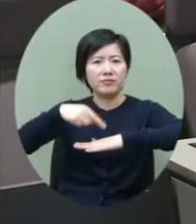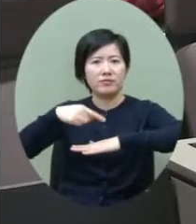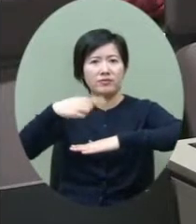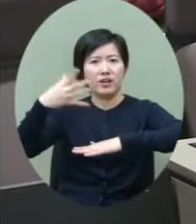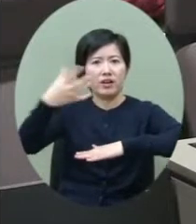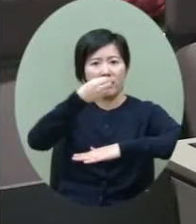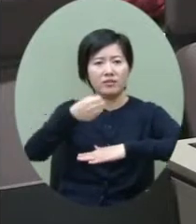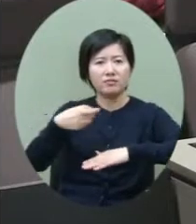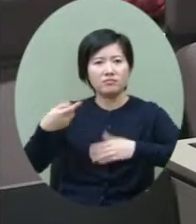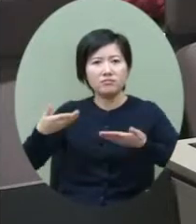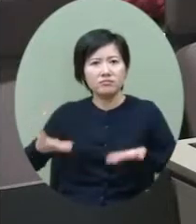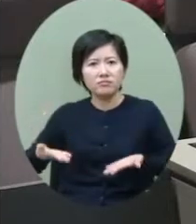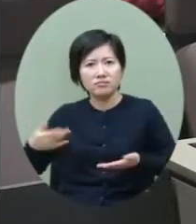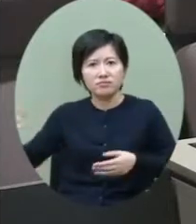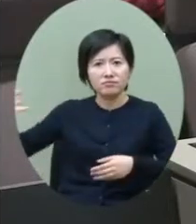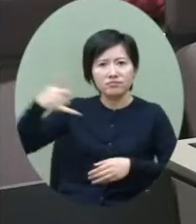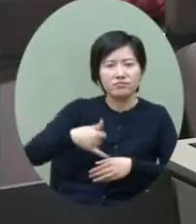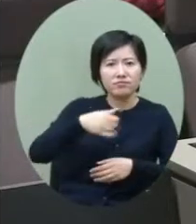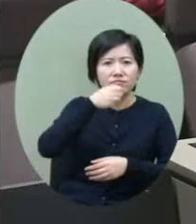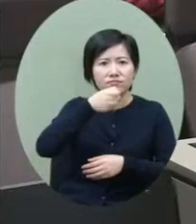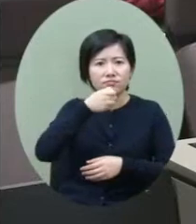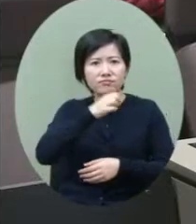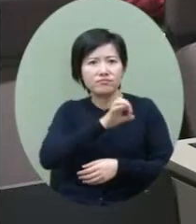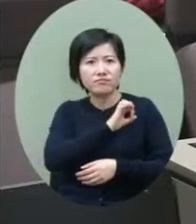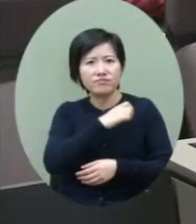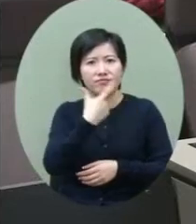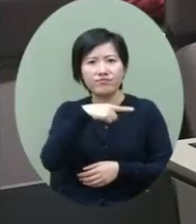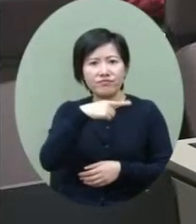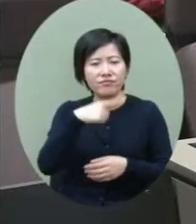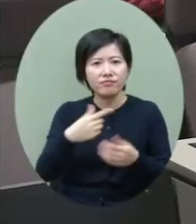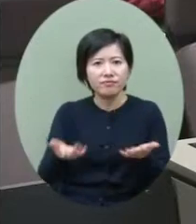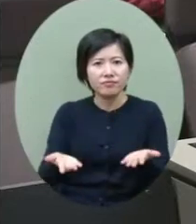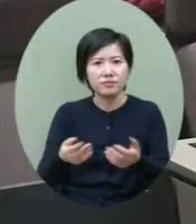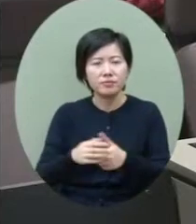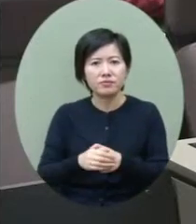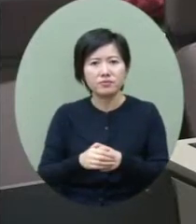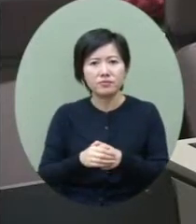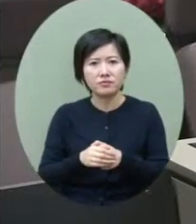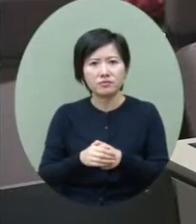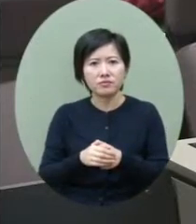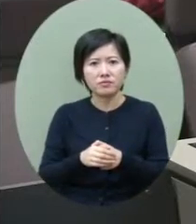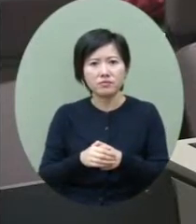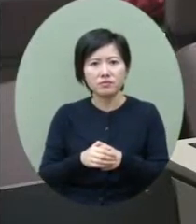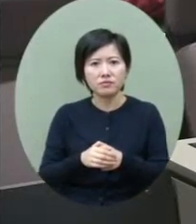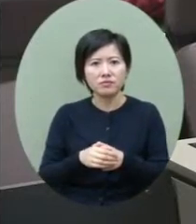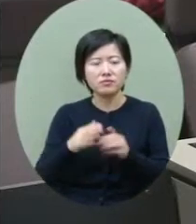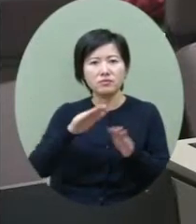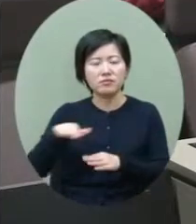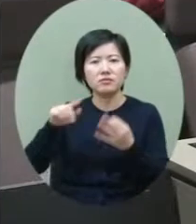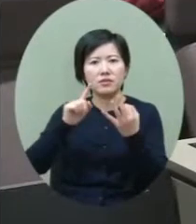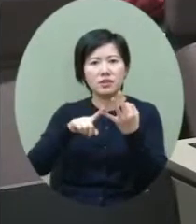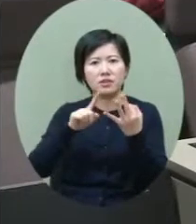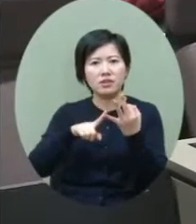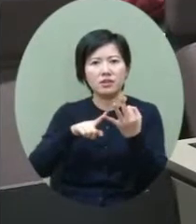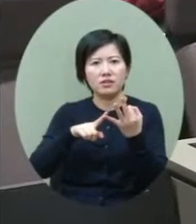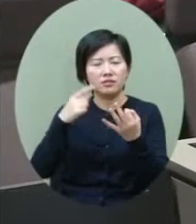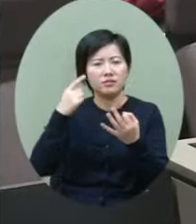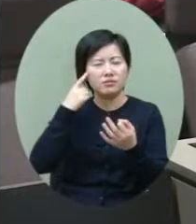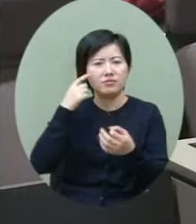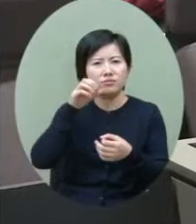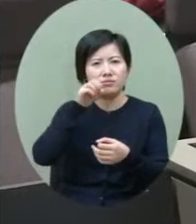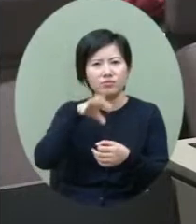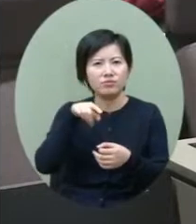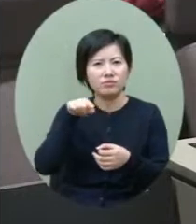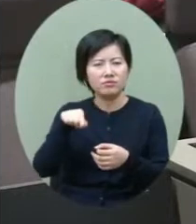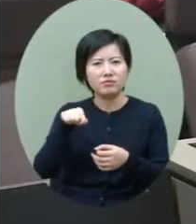And why is it that the 2 controllers are not present here today to meet with the media?